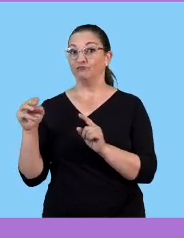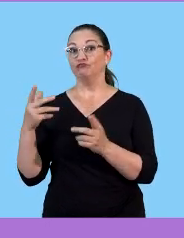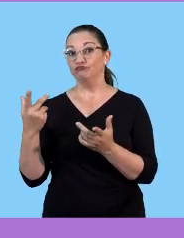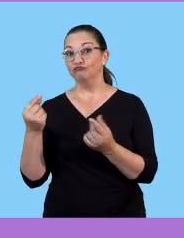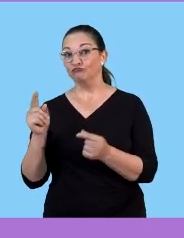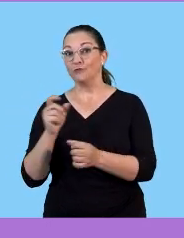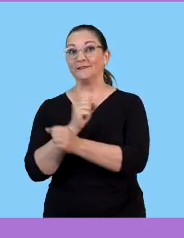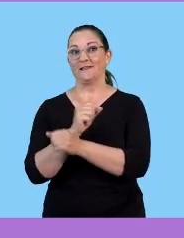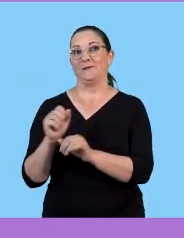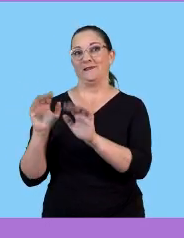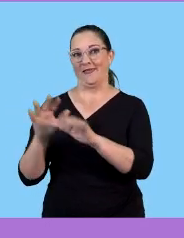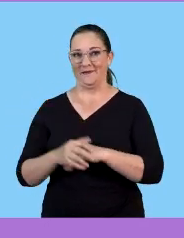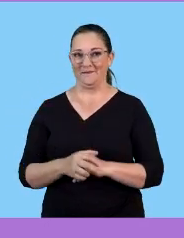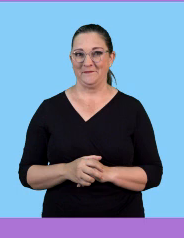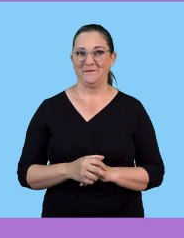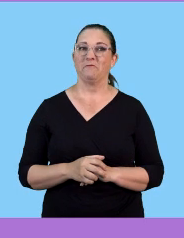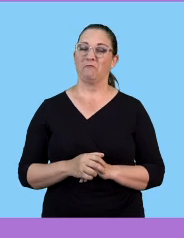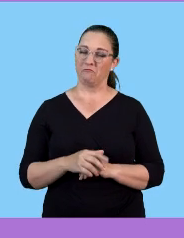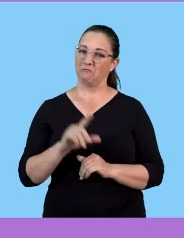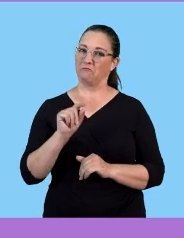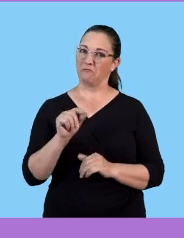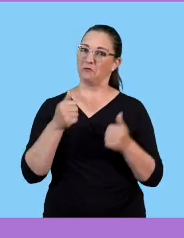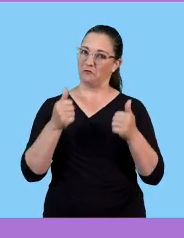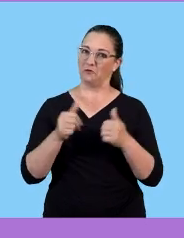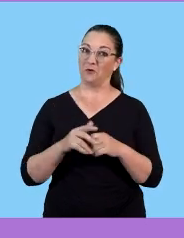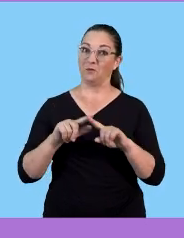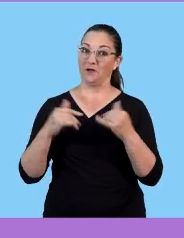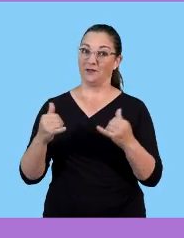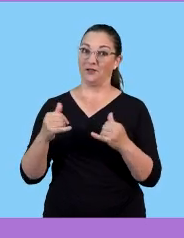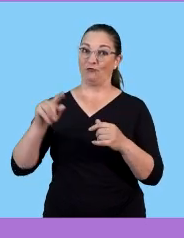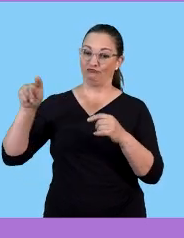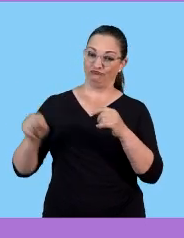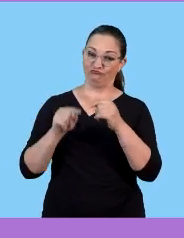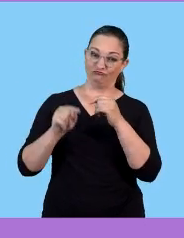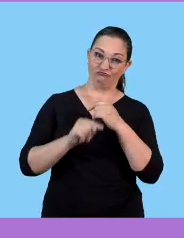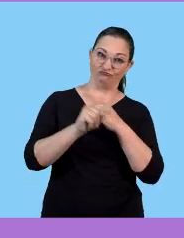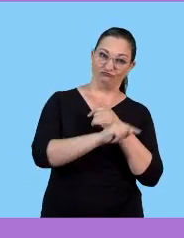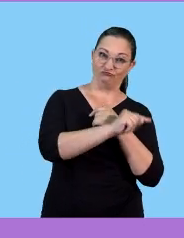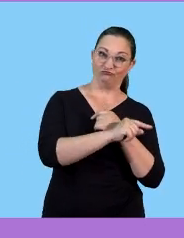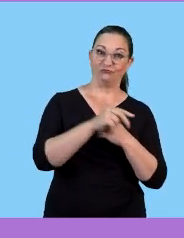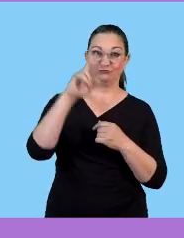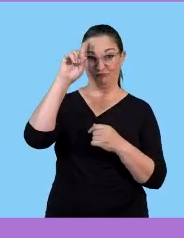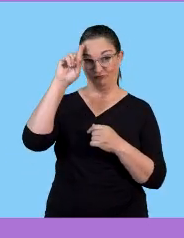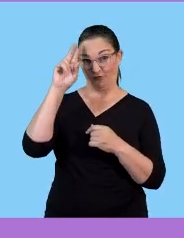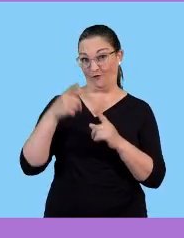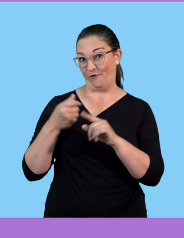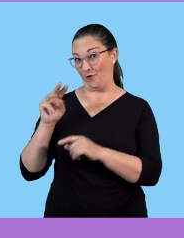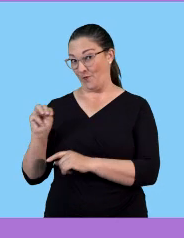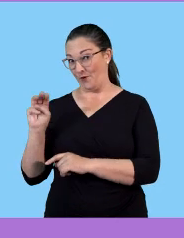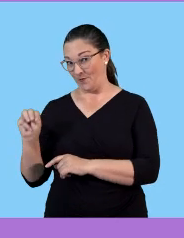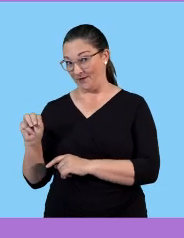jumping there. I times by 10. Nice work. But now if you go the other way, if you're going under